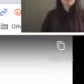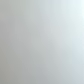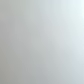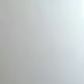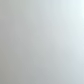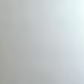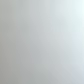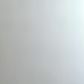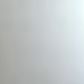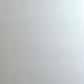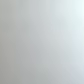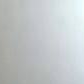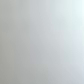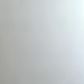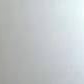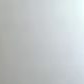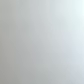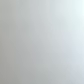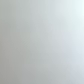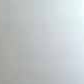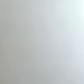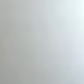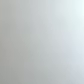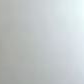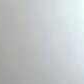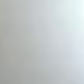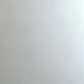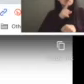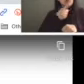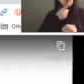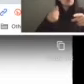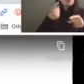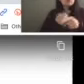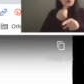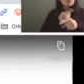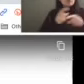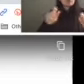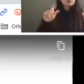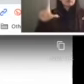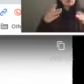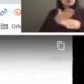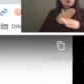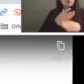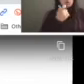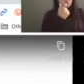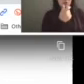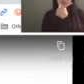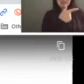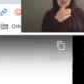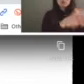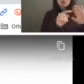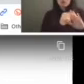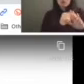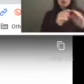just going to double check to make sure I've got the right screen shared. There it is. And we'll watch this short video on airport